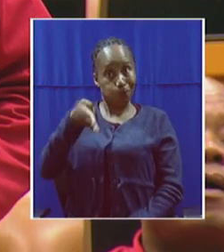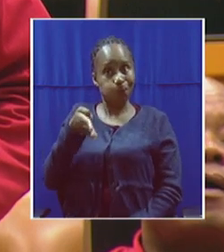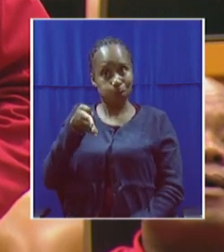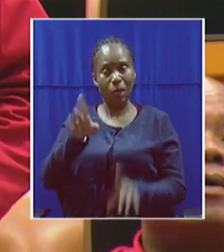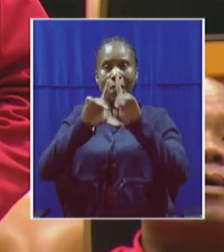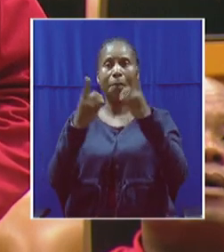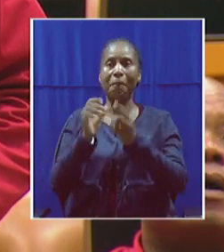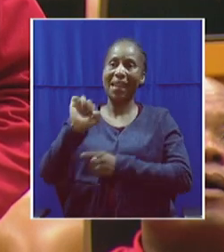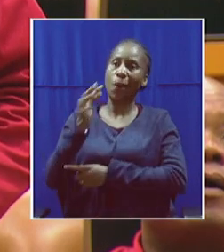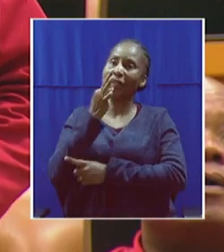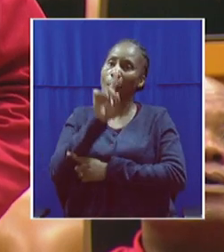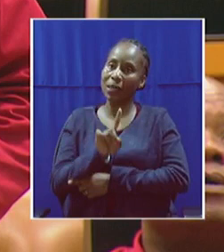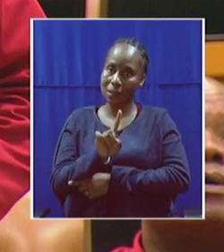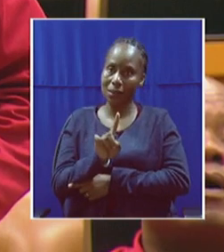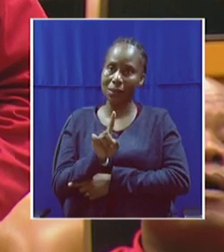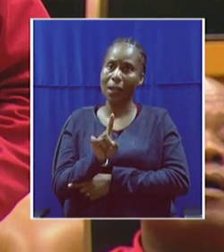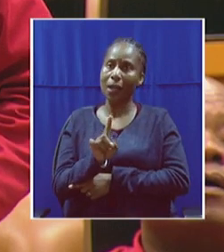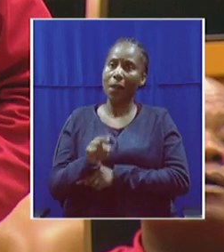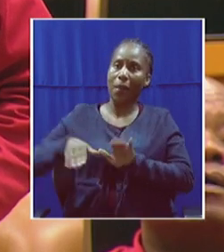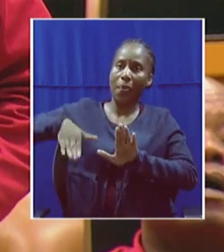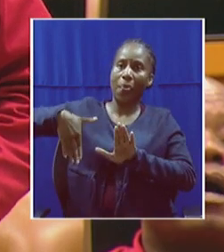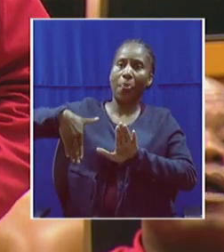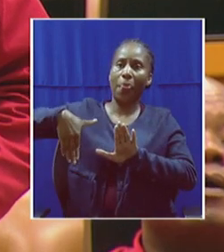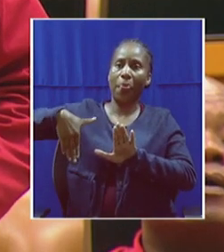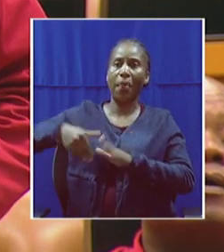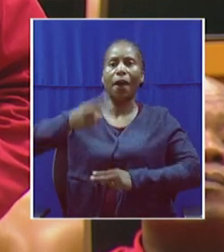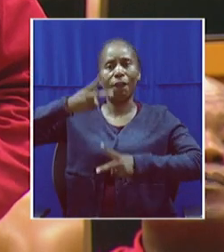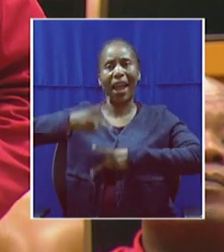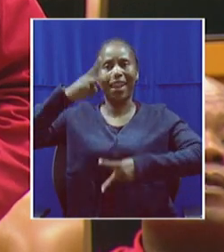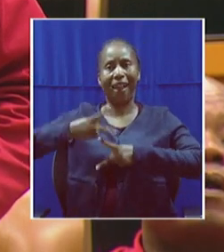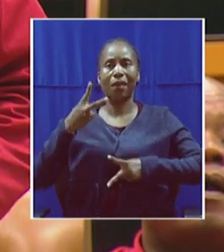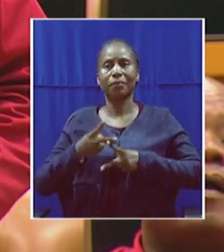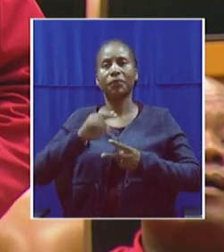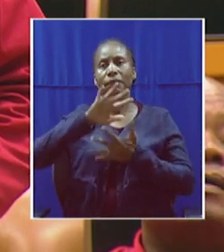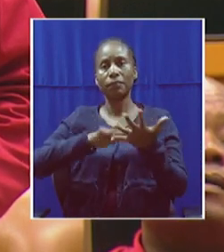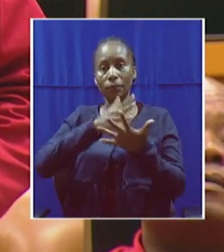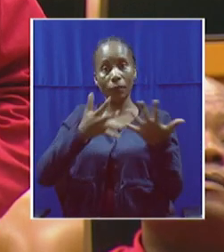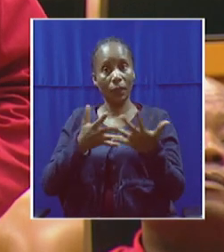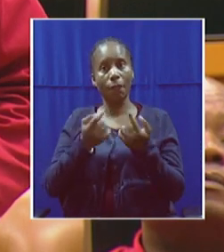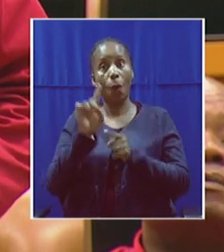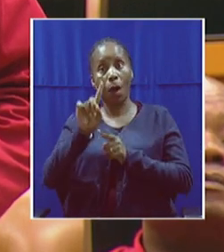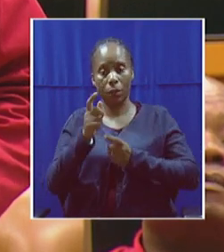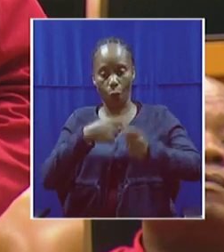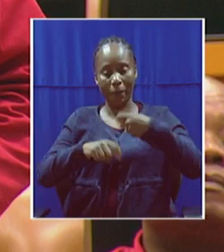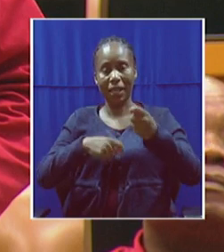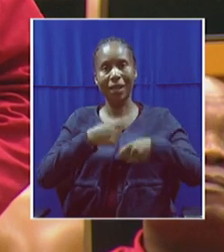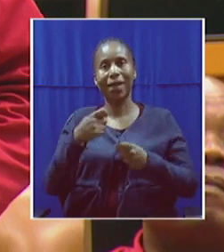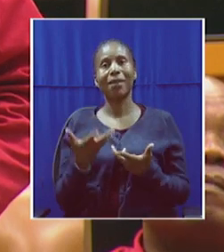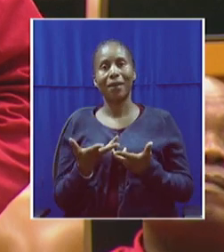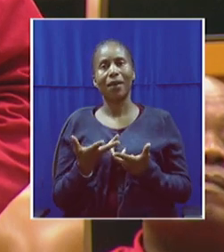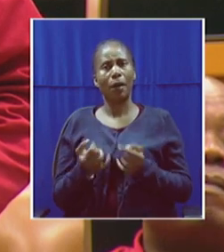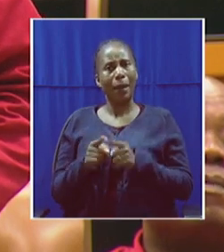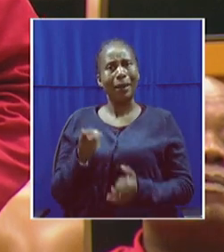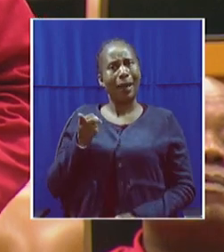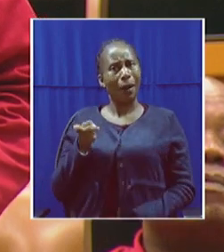that they are yet to finalize the framework for commercialization and yet you are